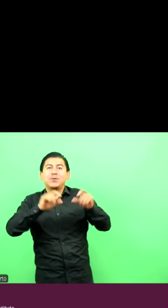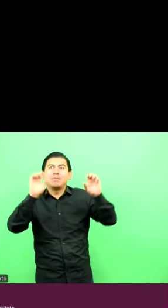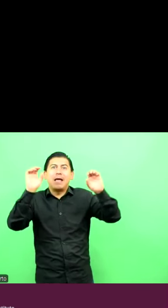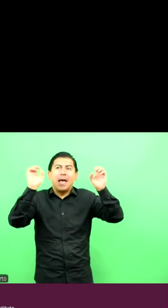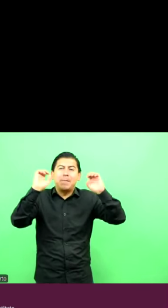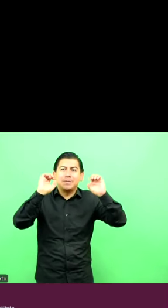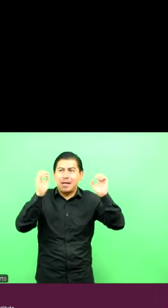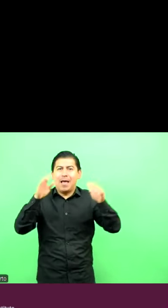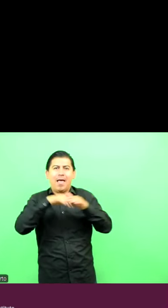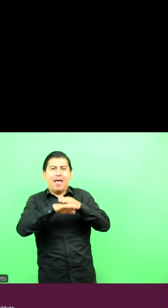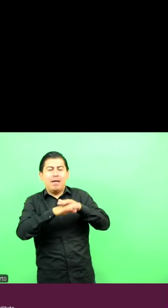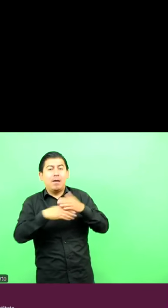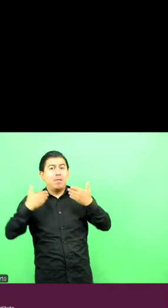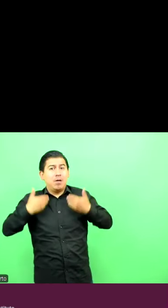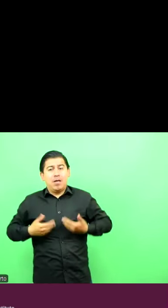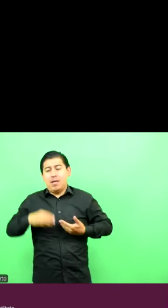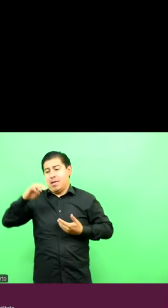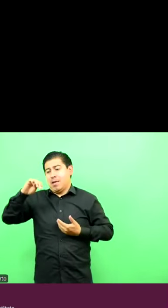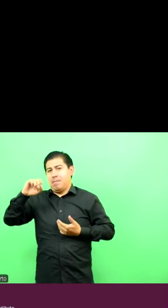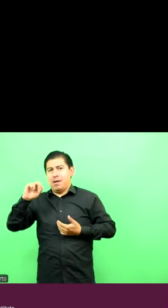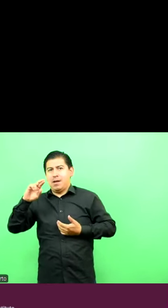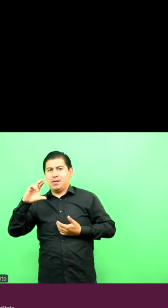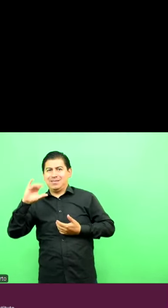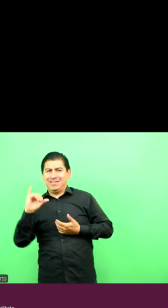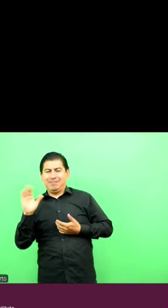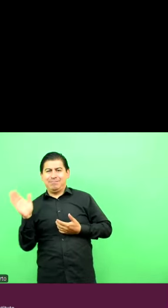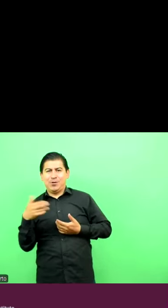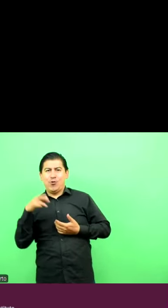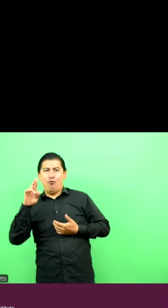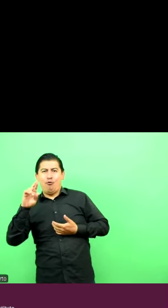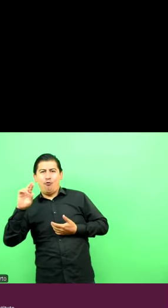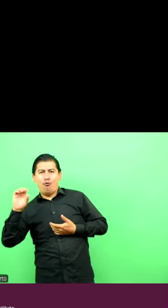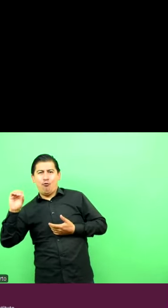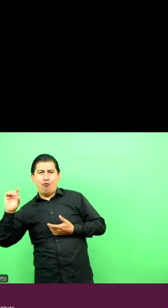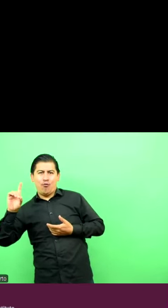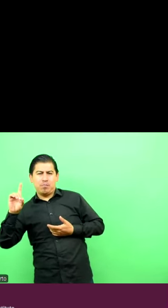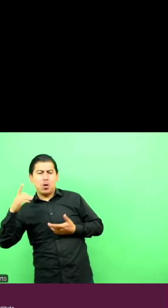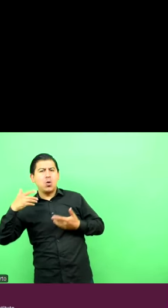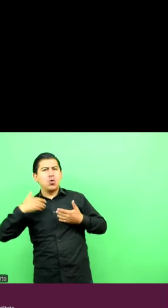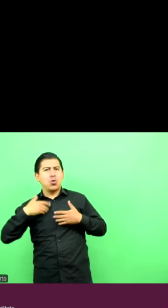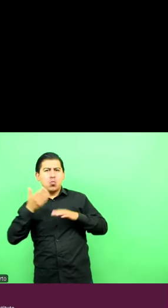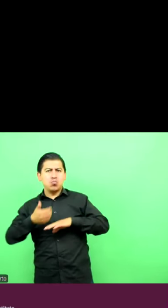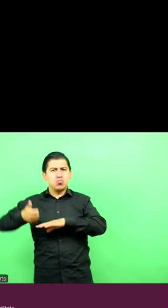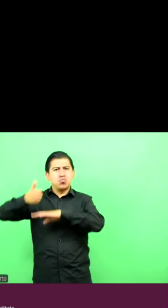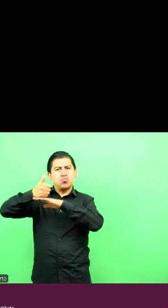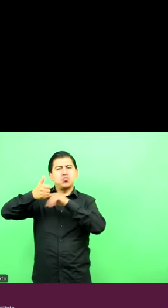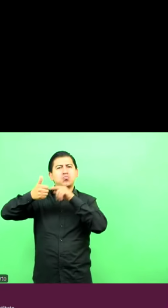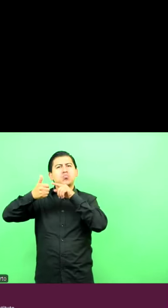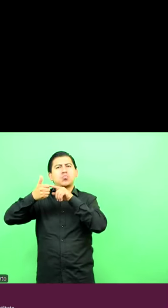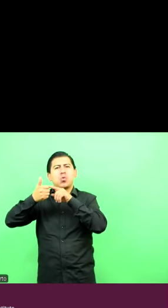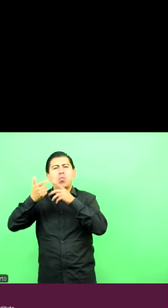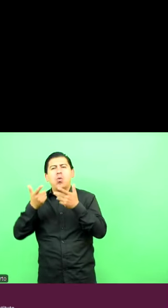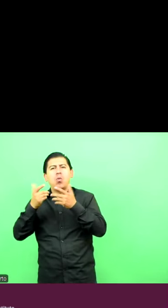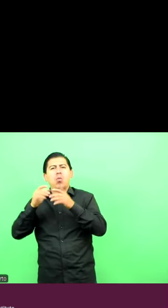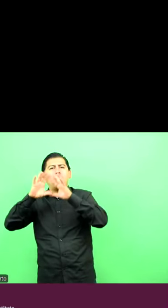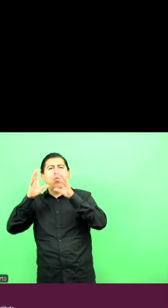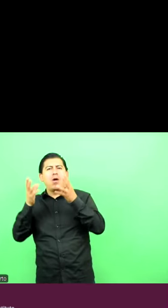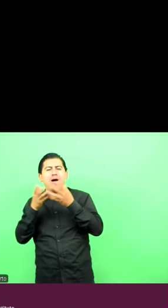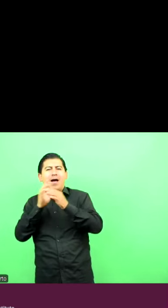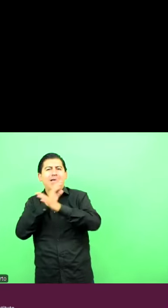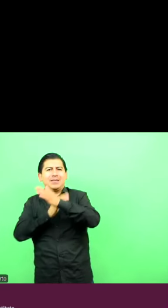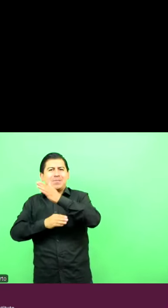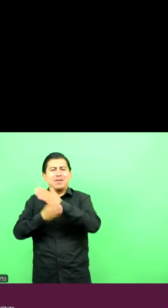I'm the Executive Director and CEO of the World Institute on Disability. I'm from the United States, and I'm delighted